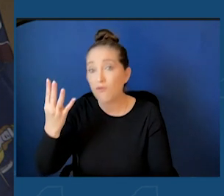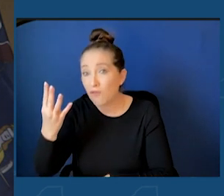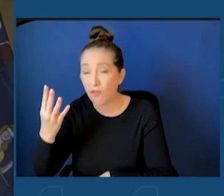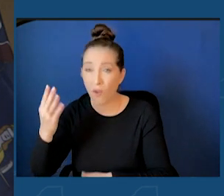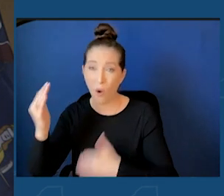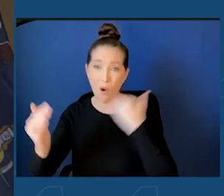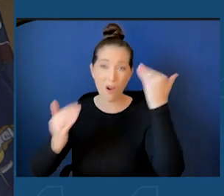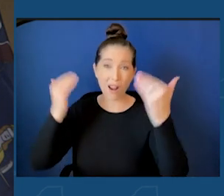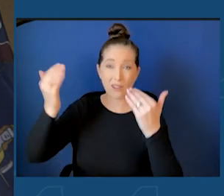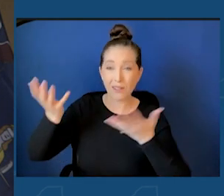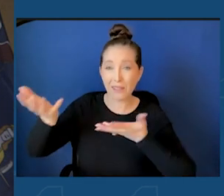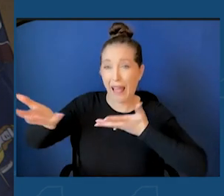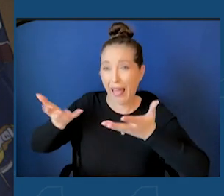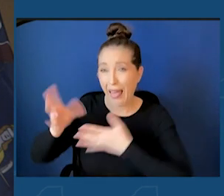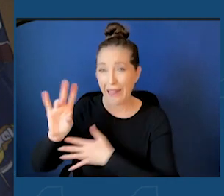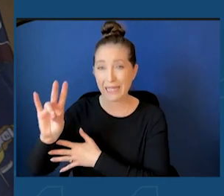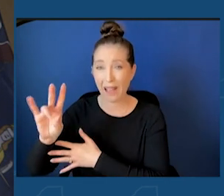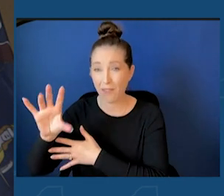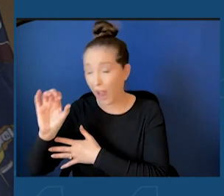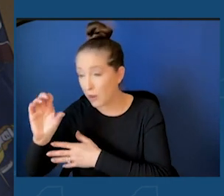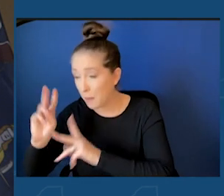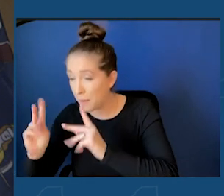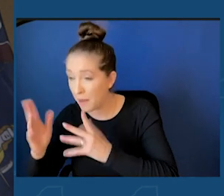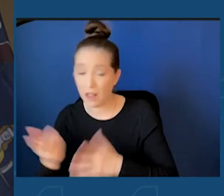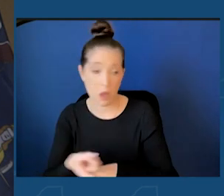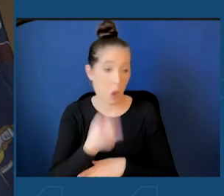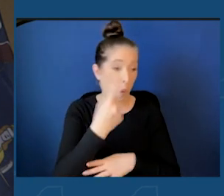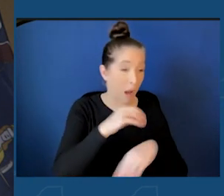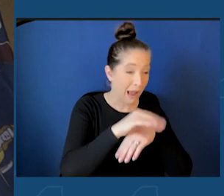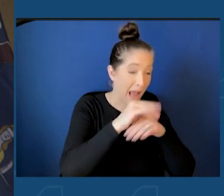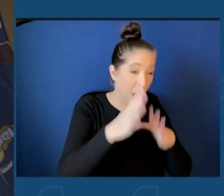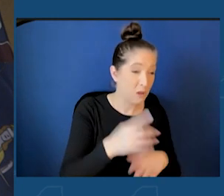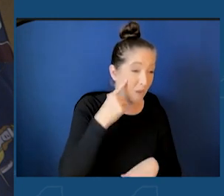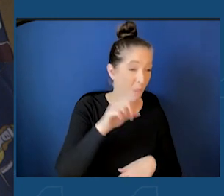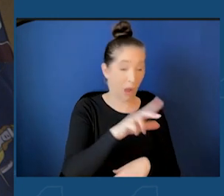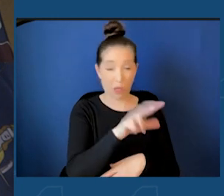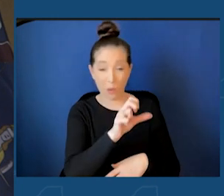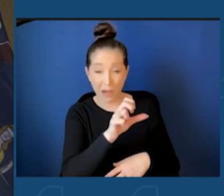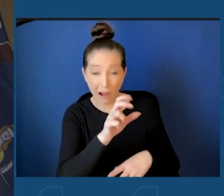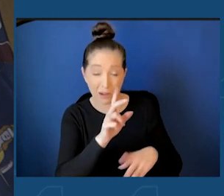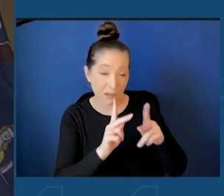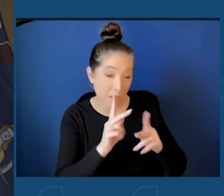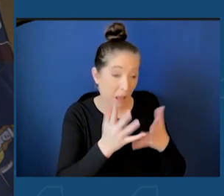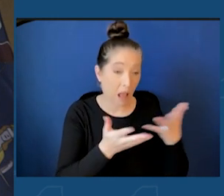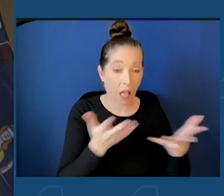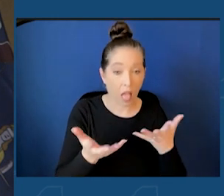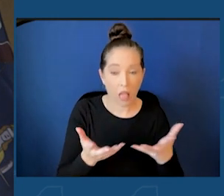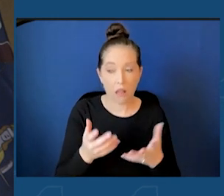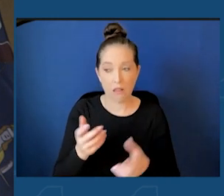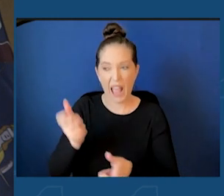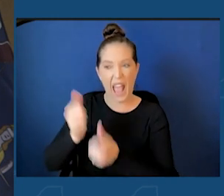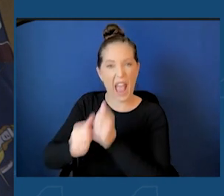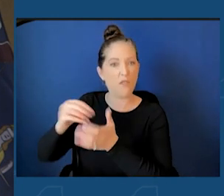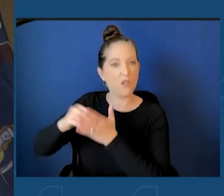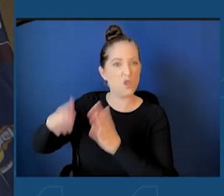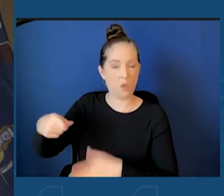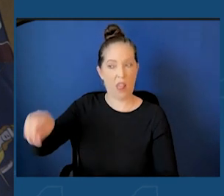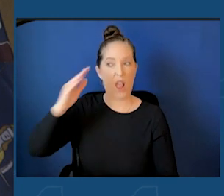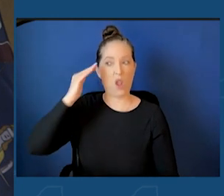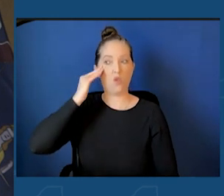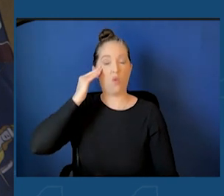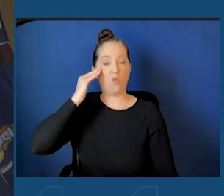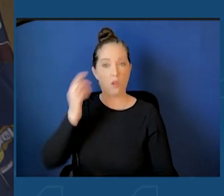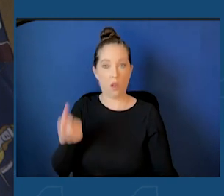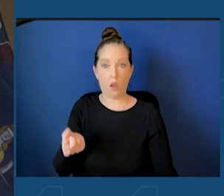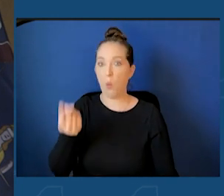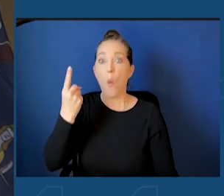handle this, or one person for 300. I mean, every student that we spoke to a short time ago had a number, and they knew that they saw the long lines